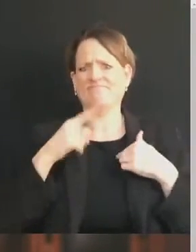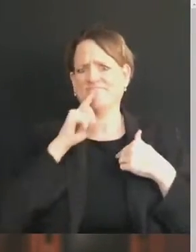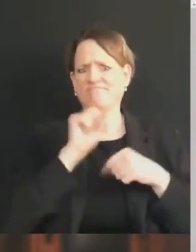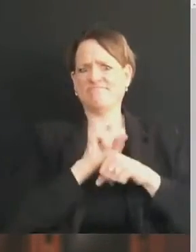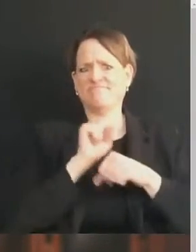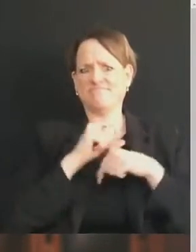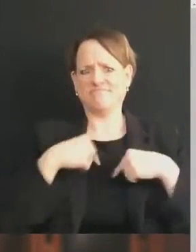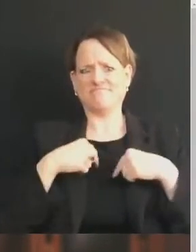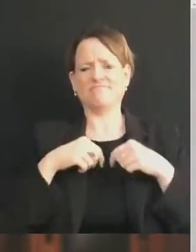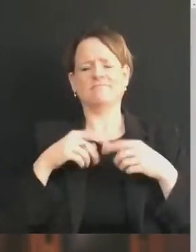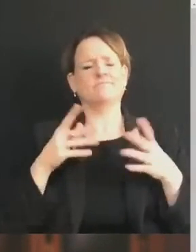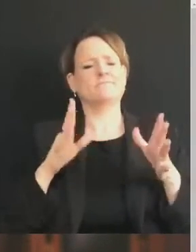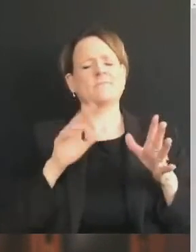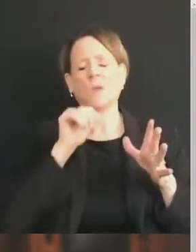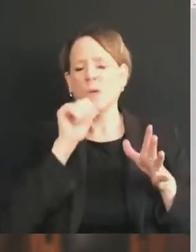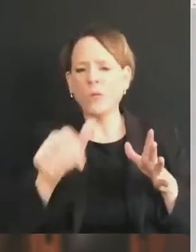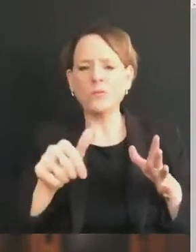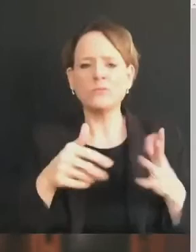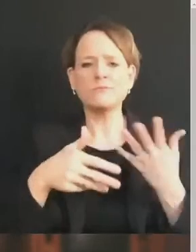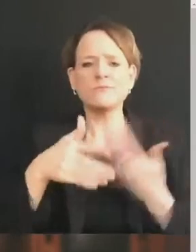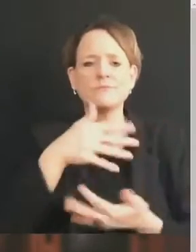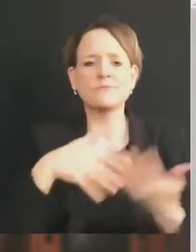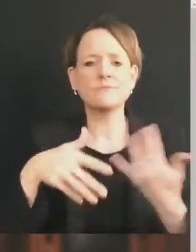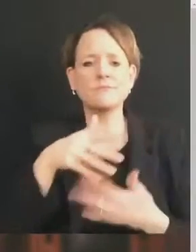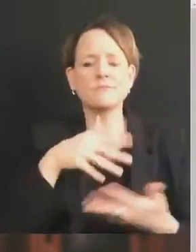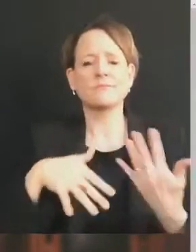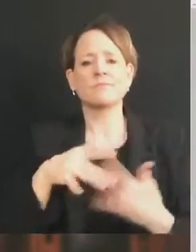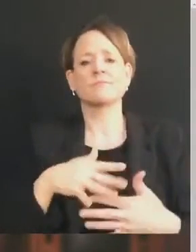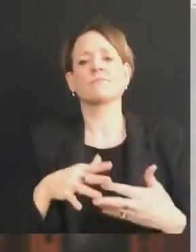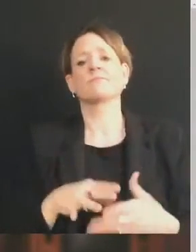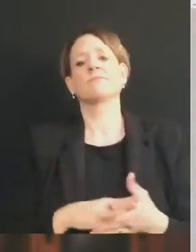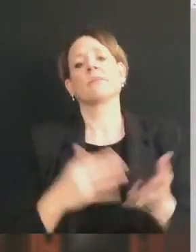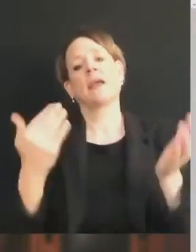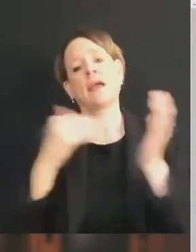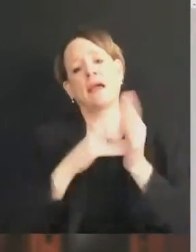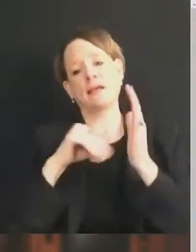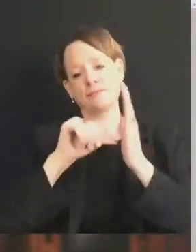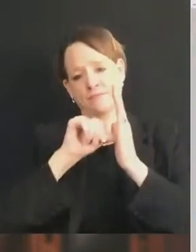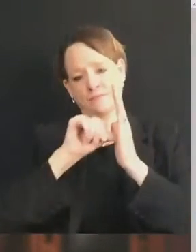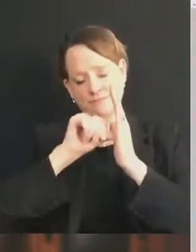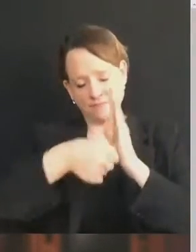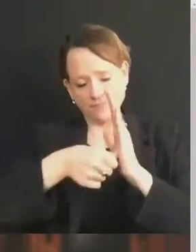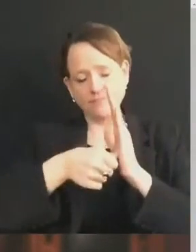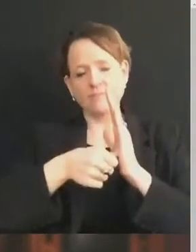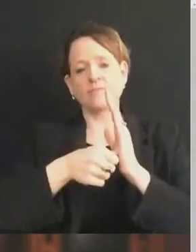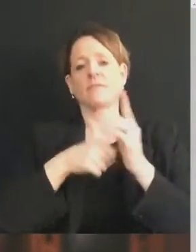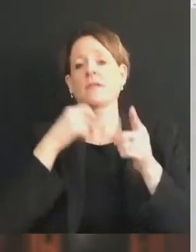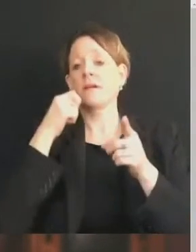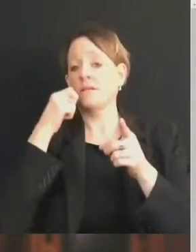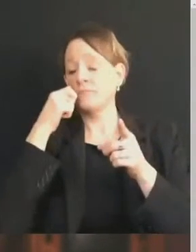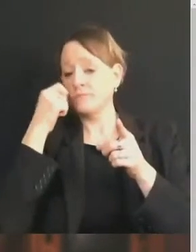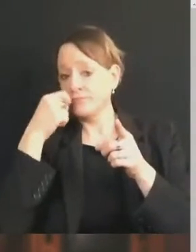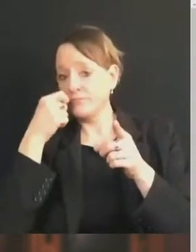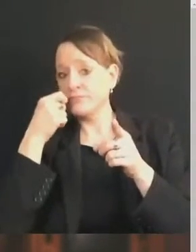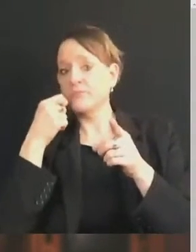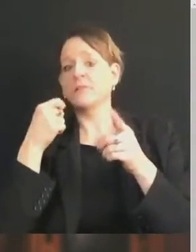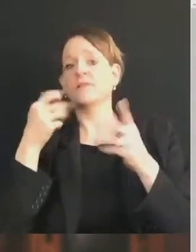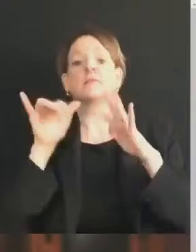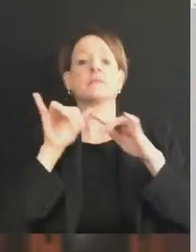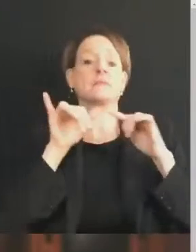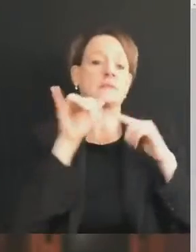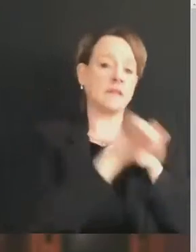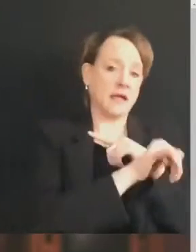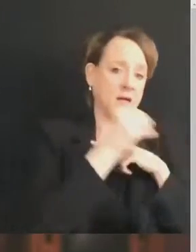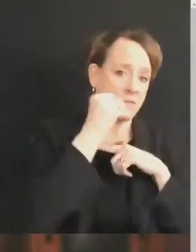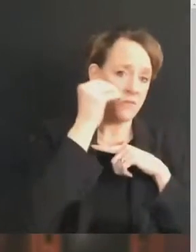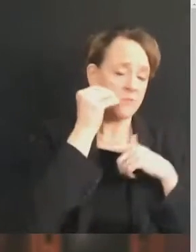from testing, isolating, quarantining, and that includes people in your household. You need to not have